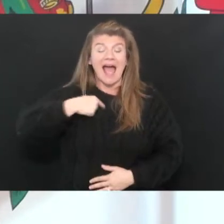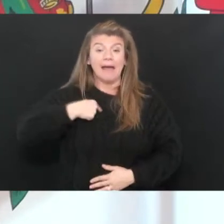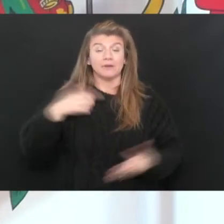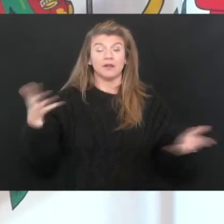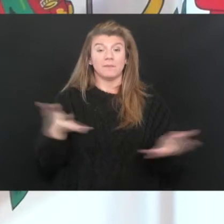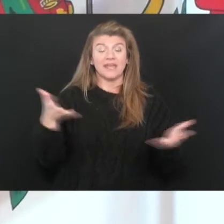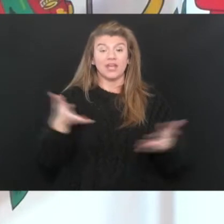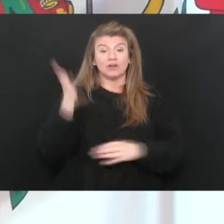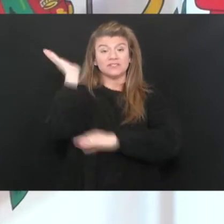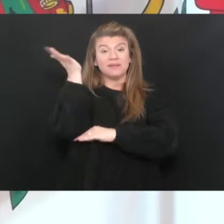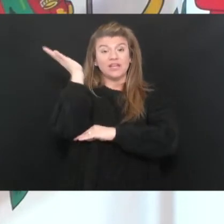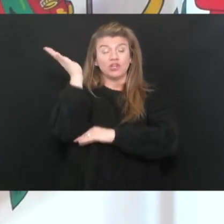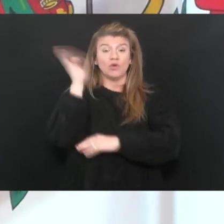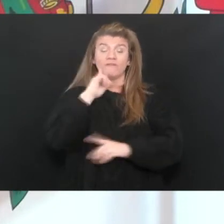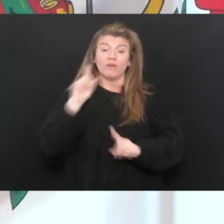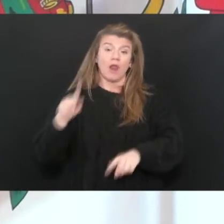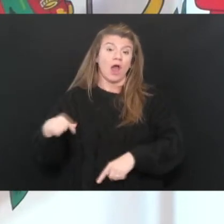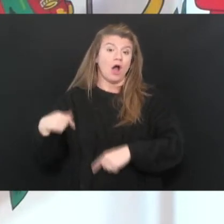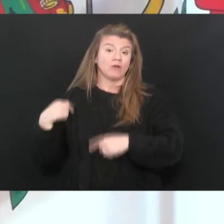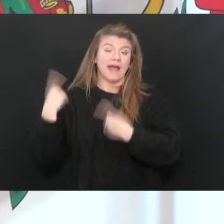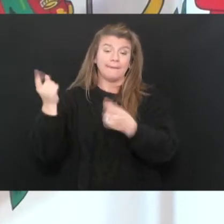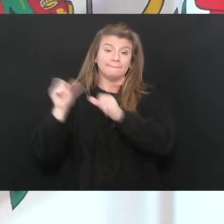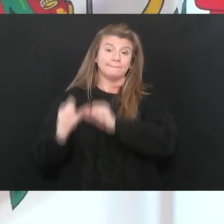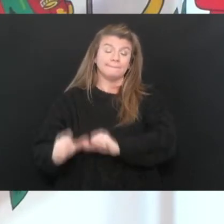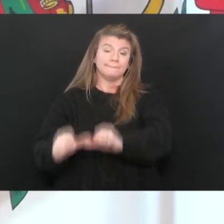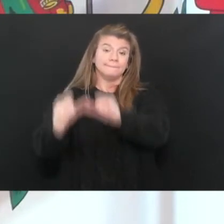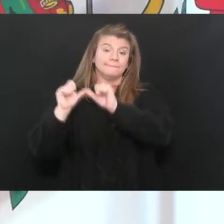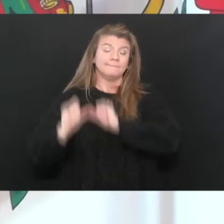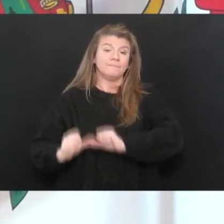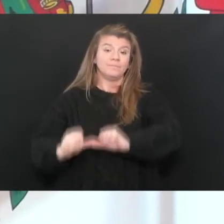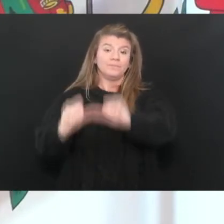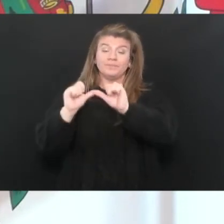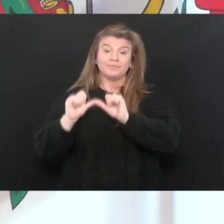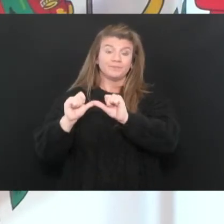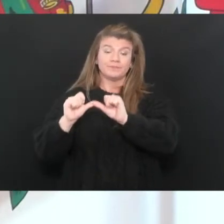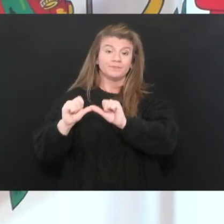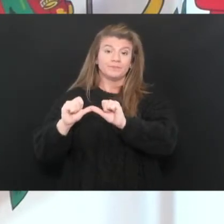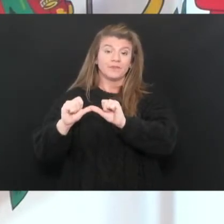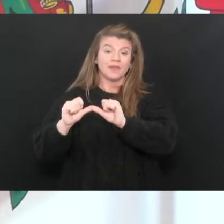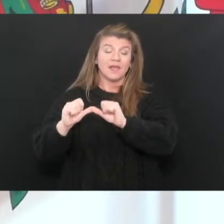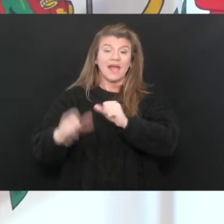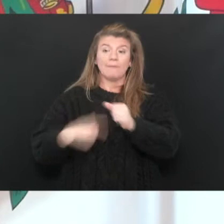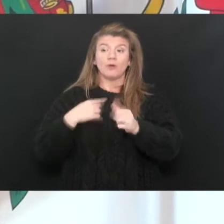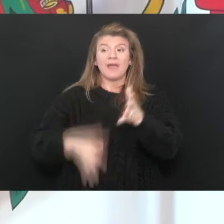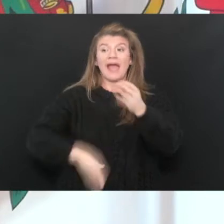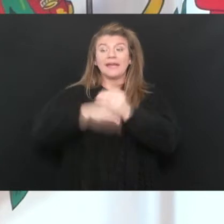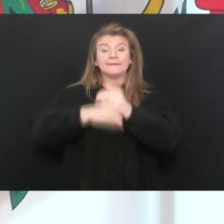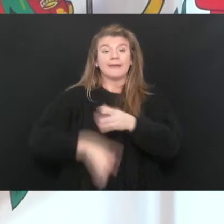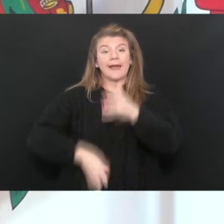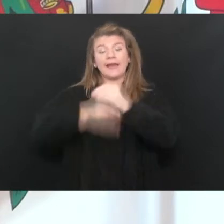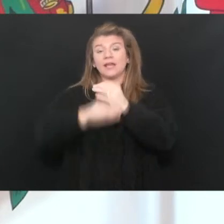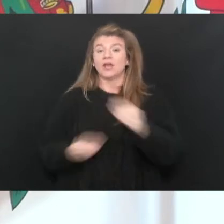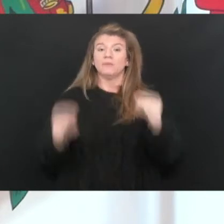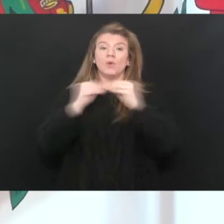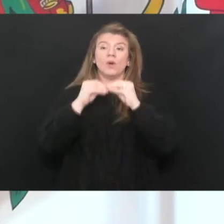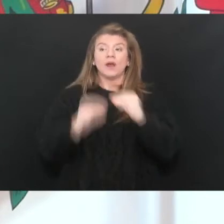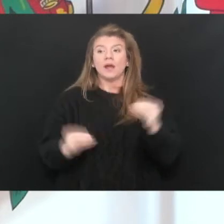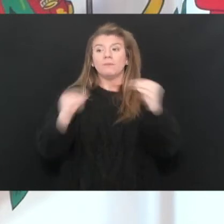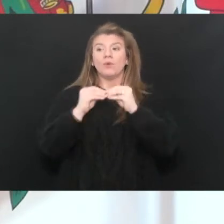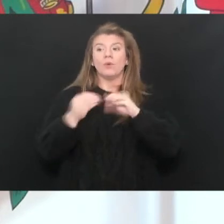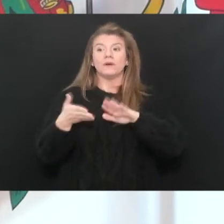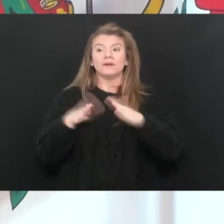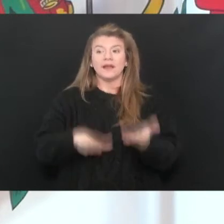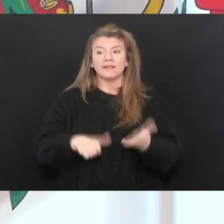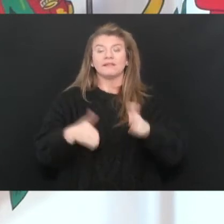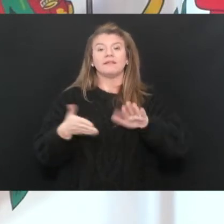front of you for a long, long, long time. And I'm just going to be adding up the body bags. Adding up